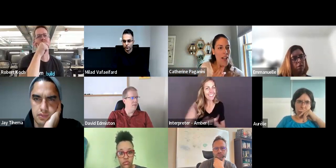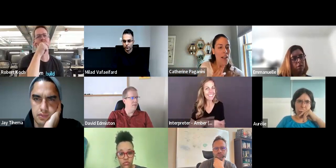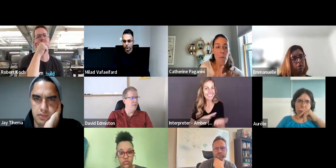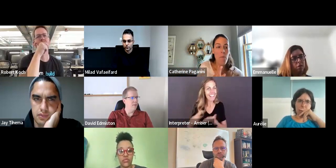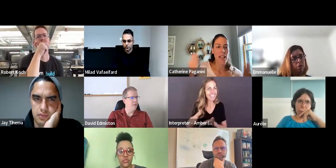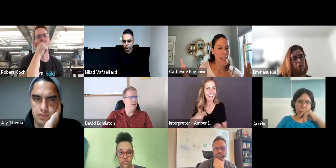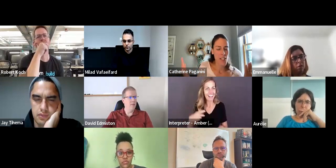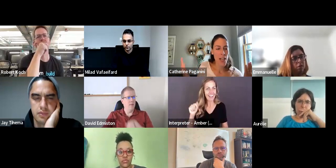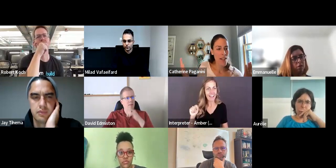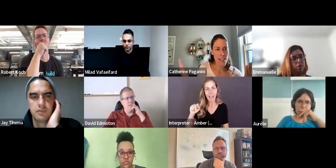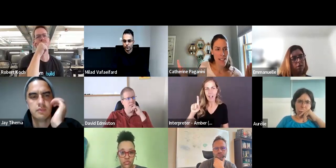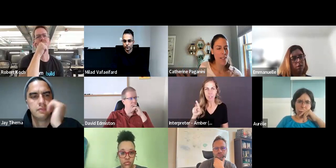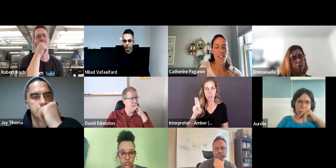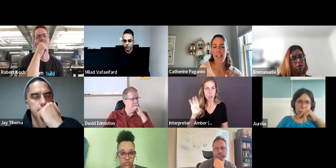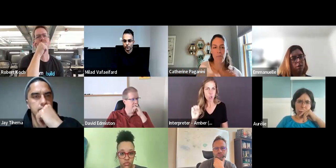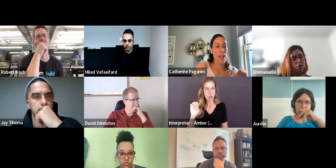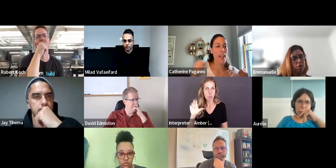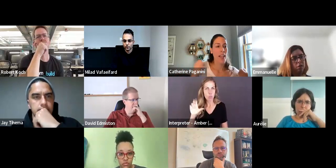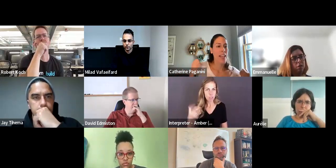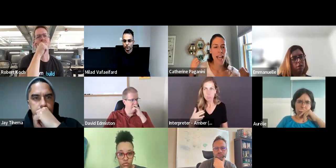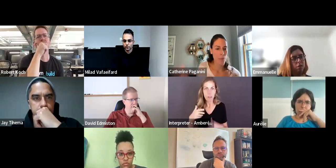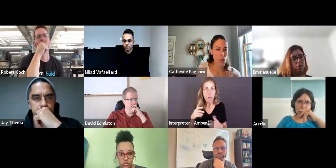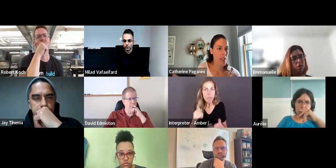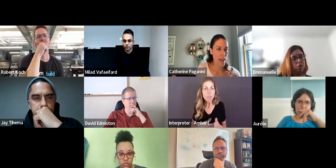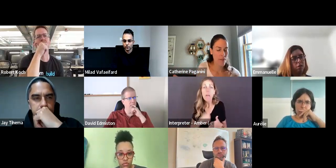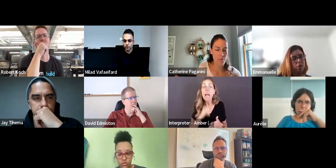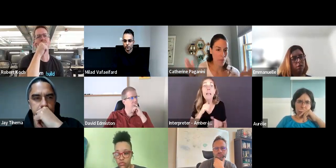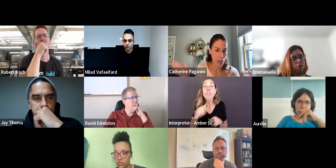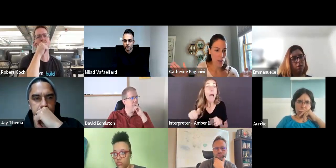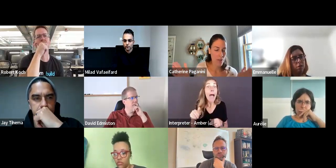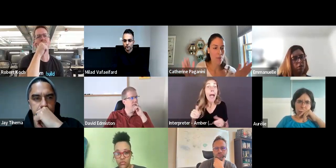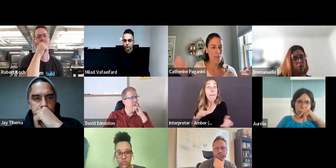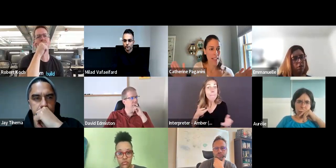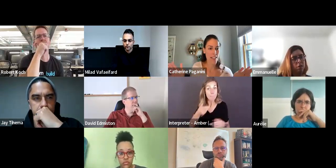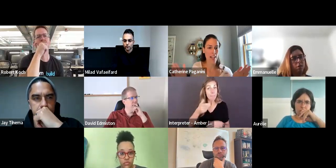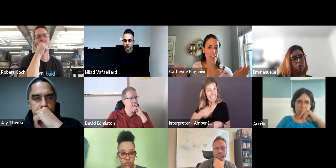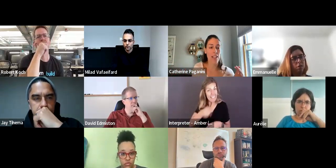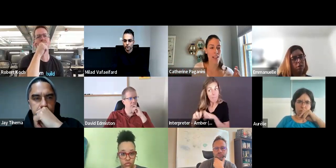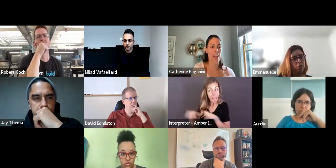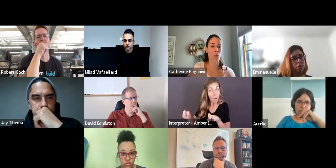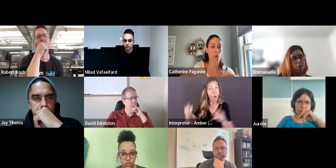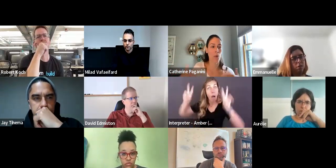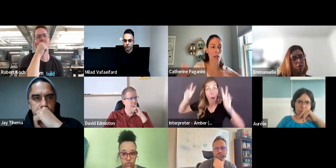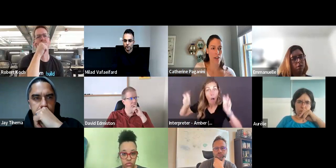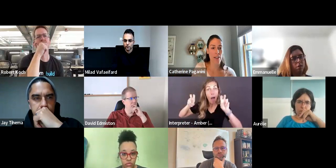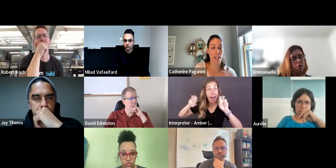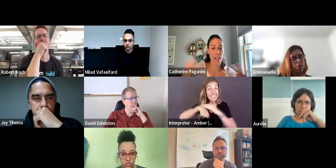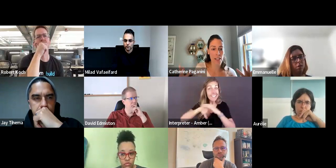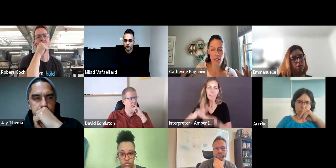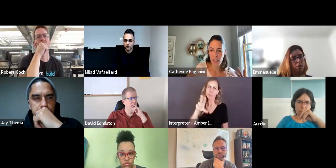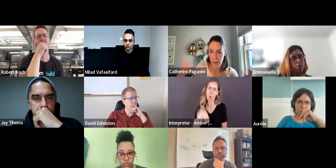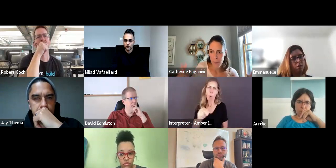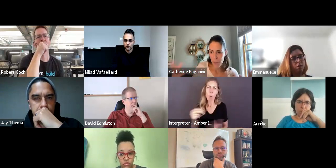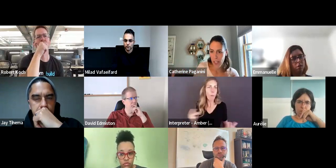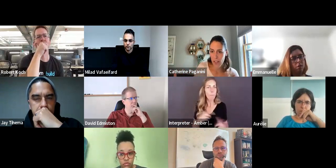So it's not about accessibility. He just happens to be deaf, you know? That's kind of like the thing that we want to kind of